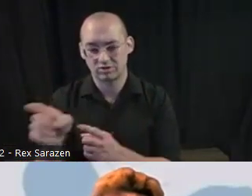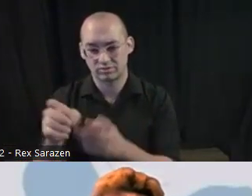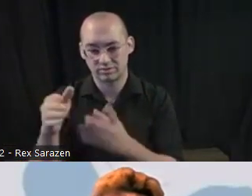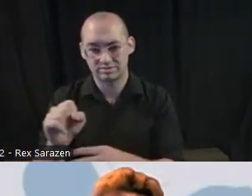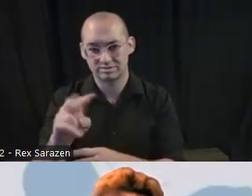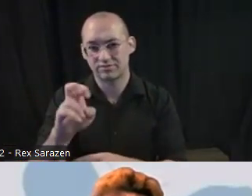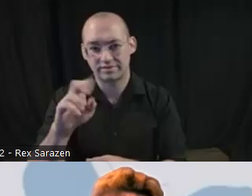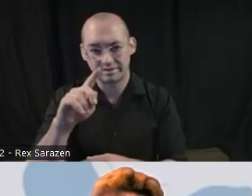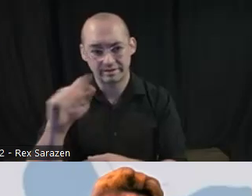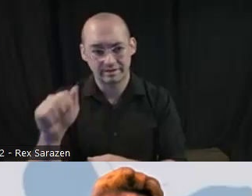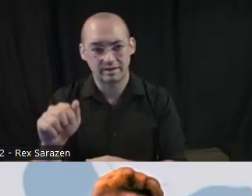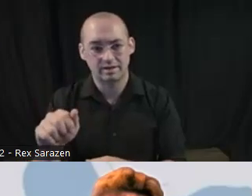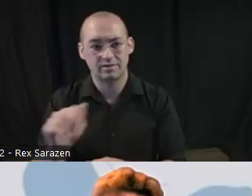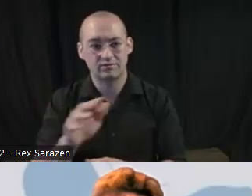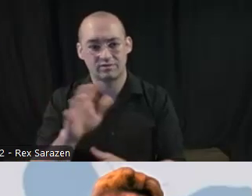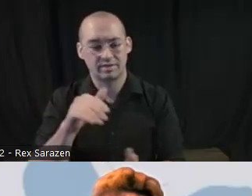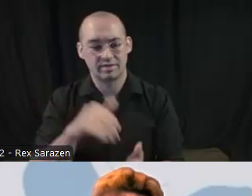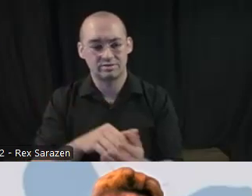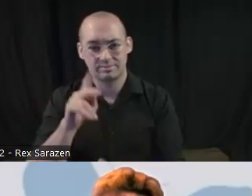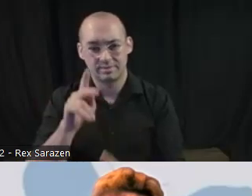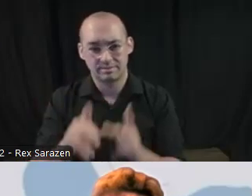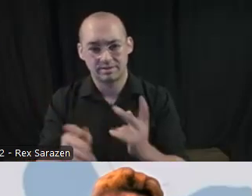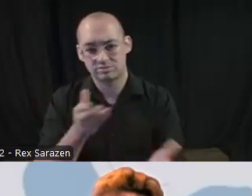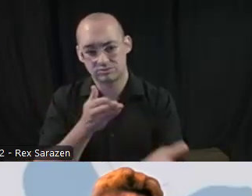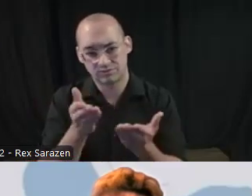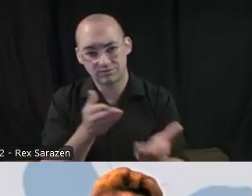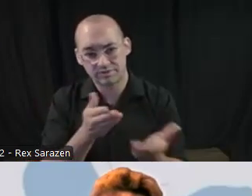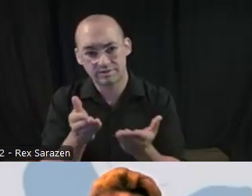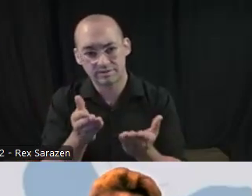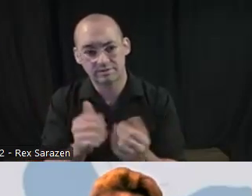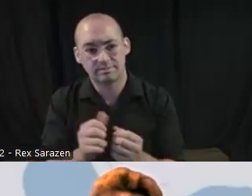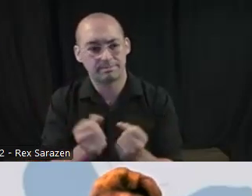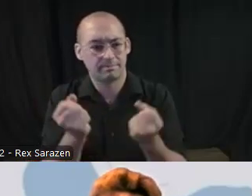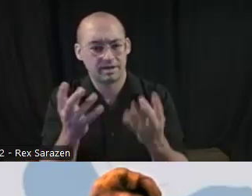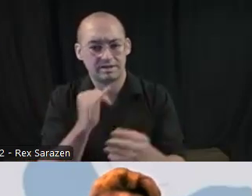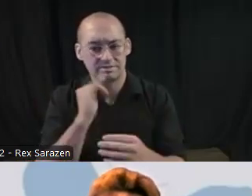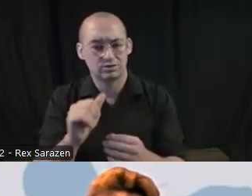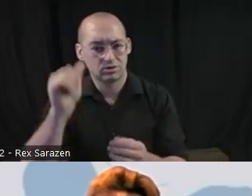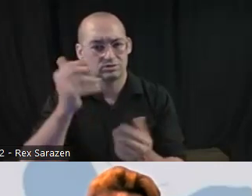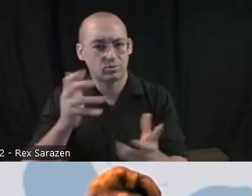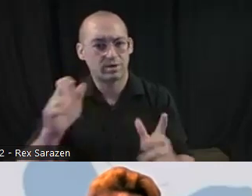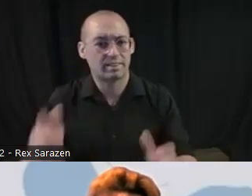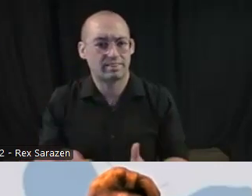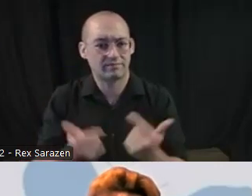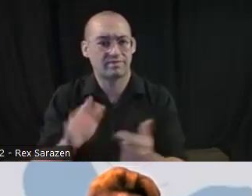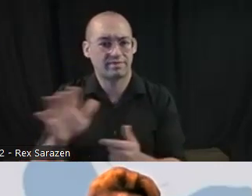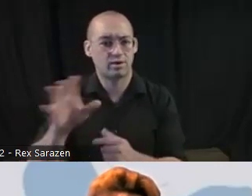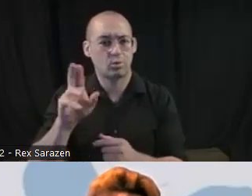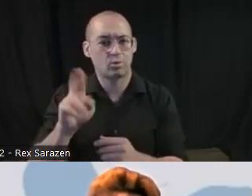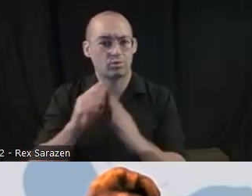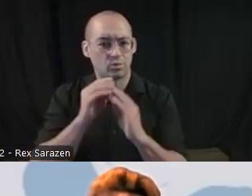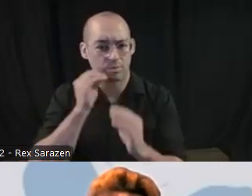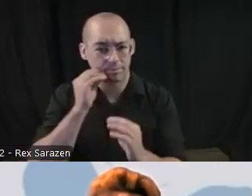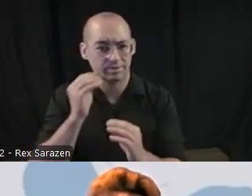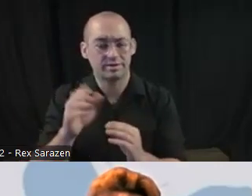here from DDS, over 500,000 people that are served. And a lot are adults that want to live in their own homes. So when Corinne